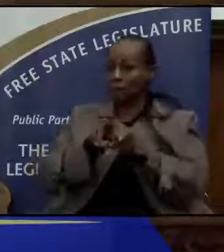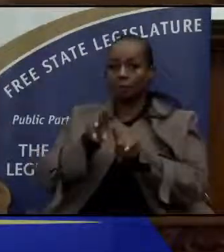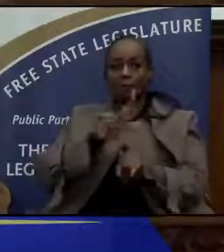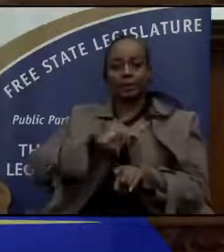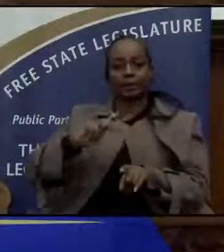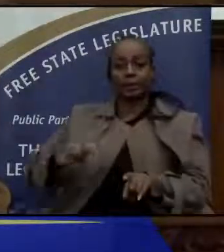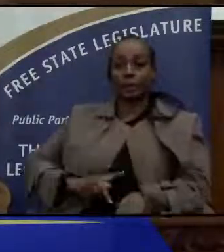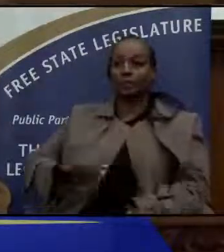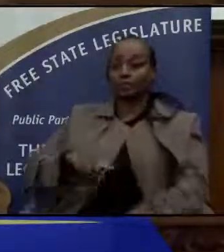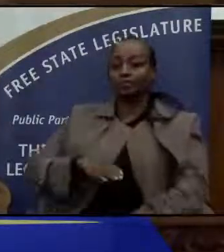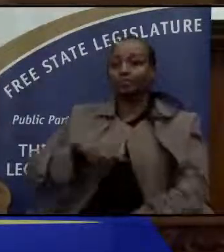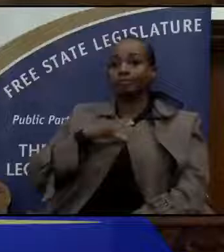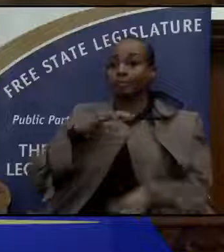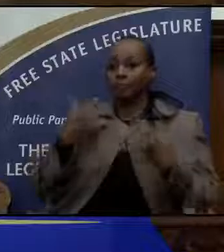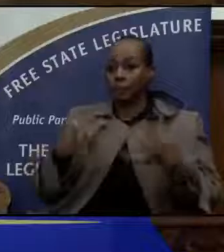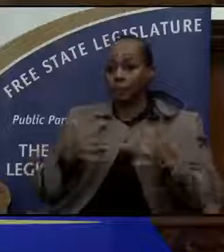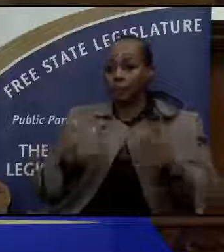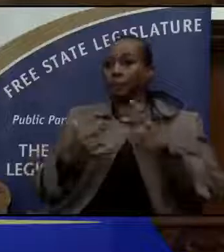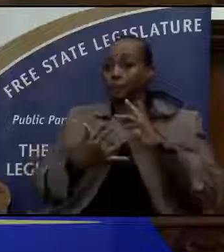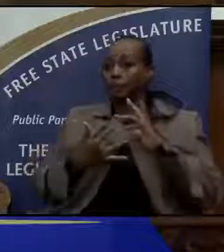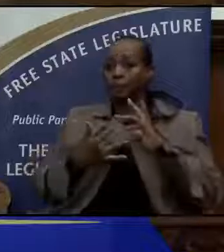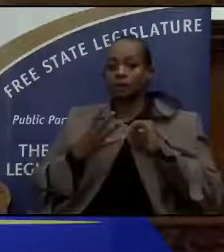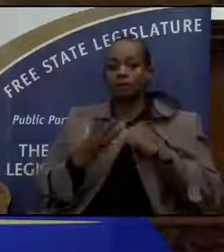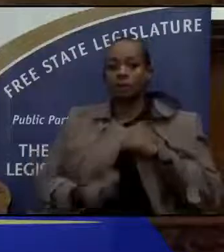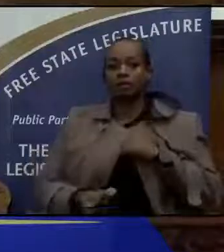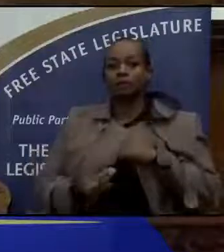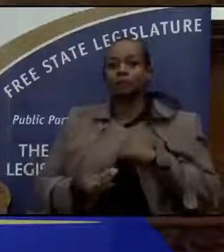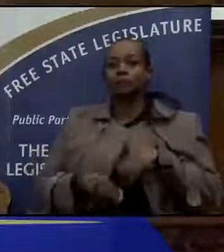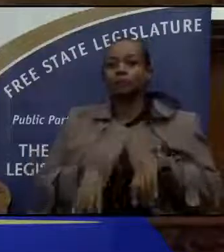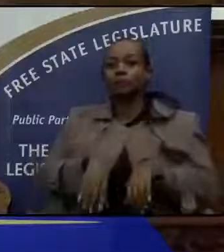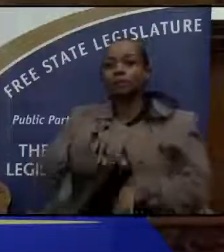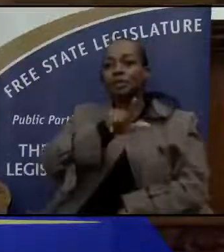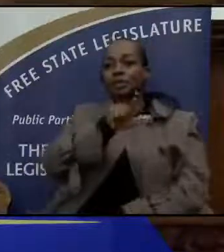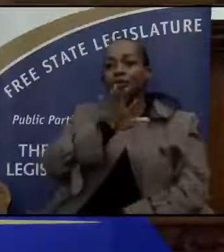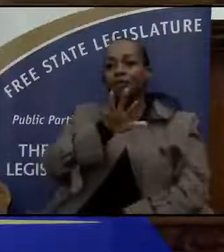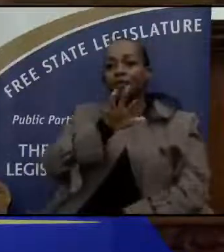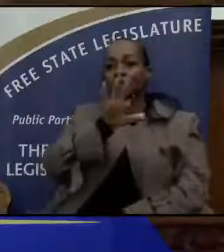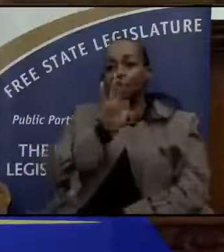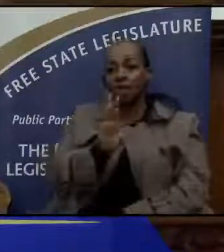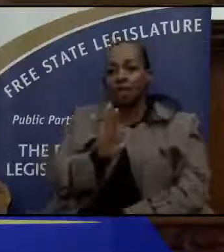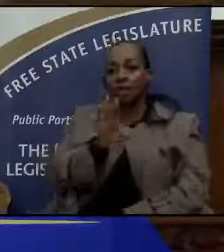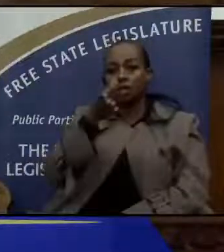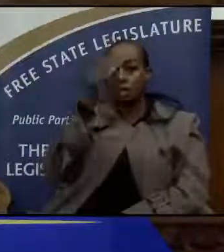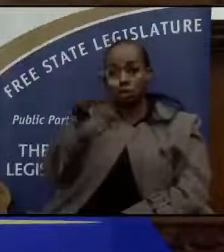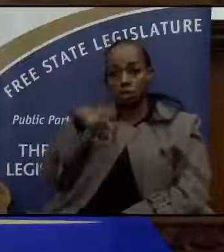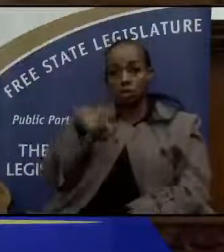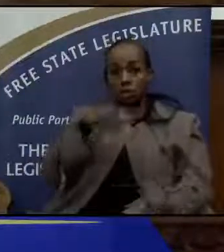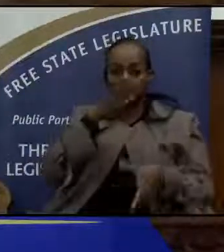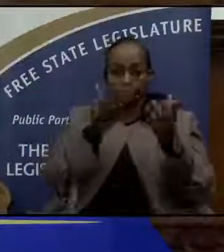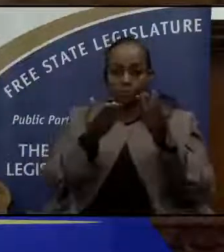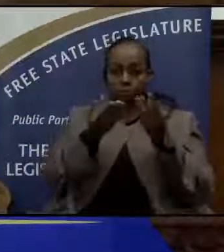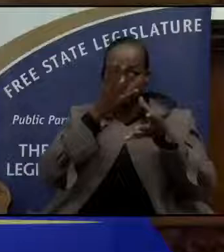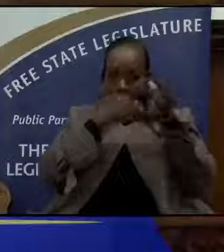himself was very much impressed. On the 753 students studying locally,